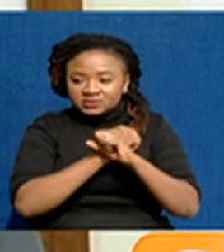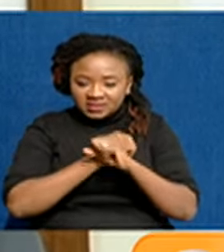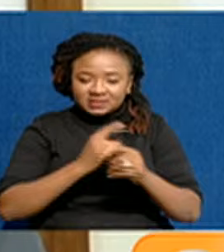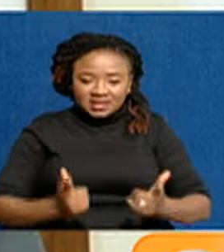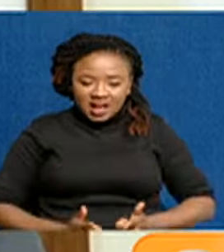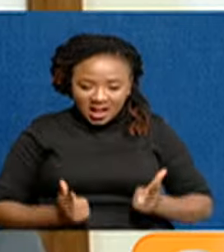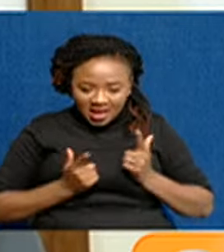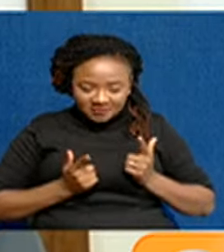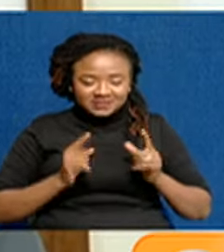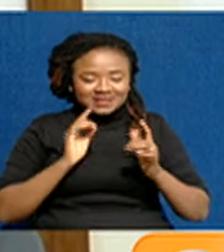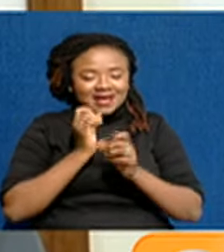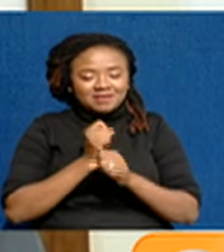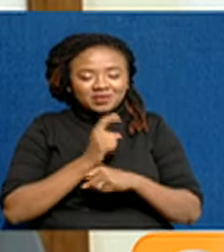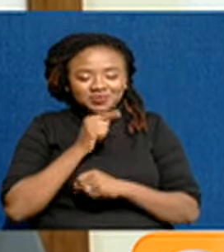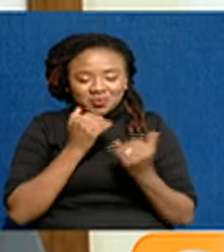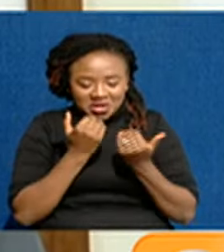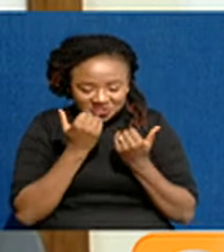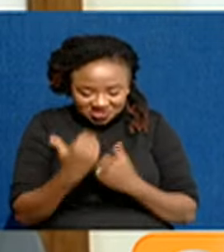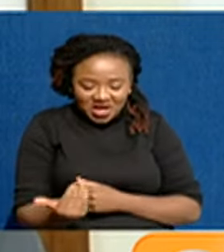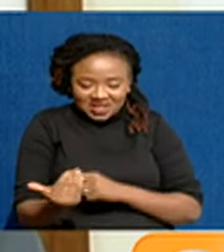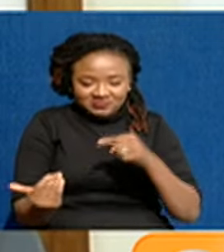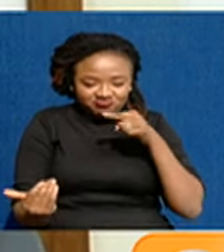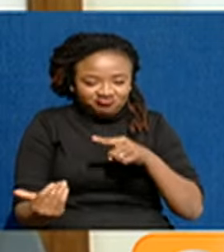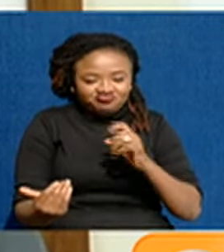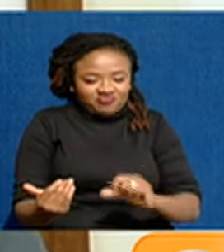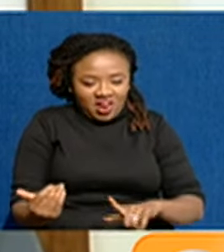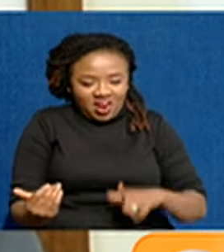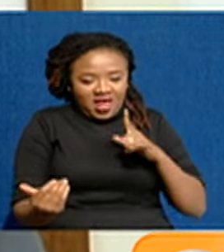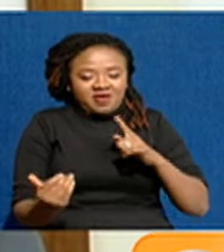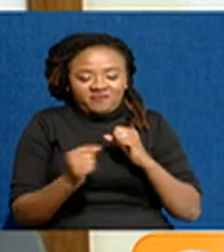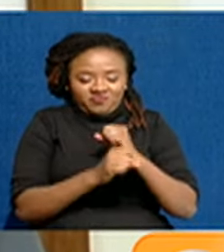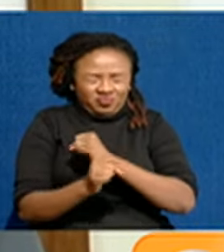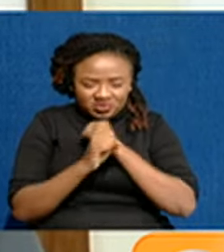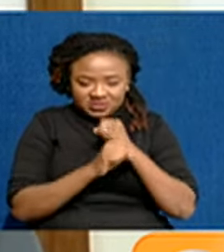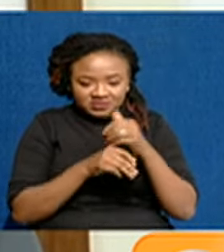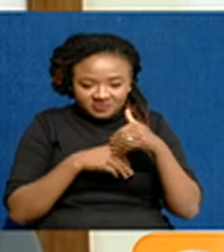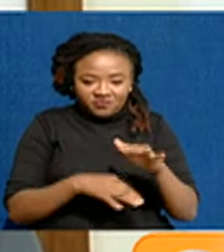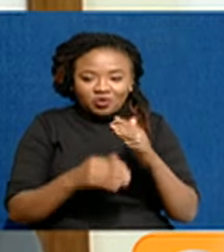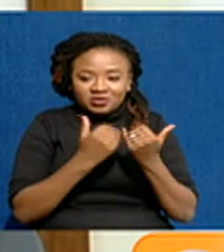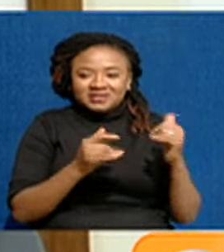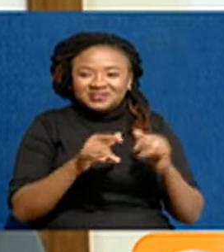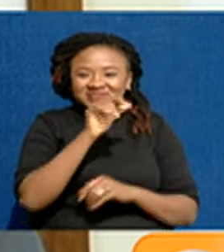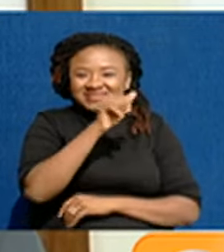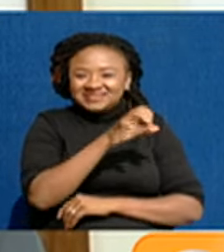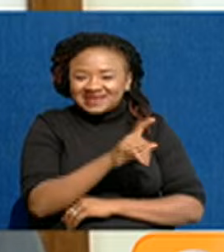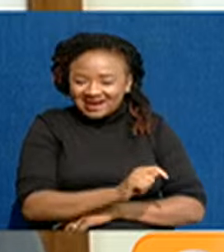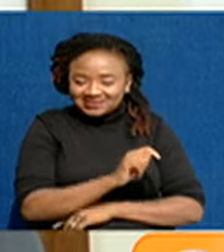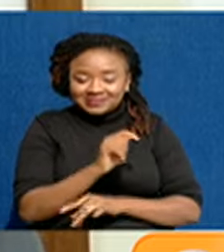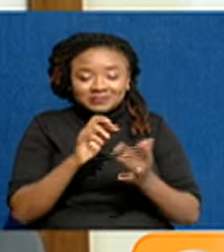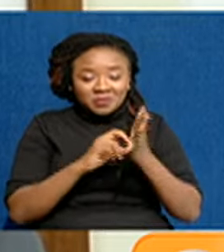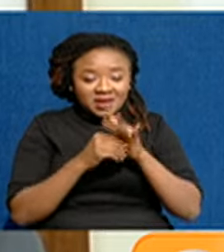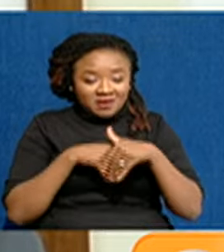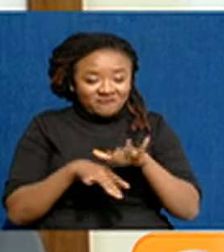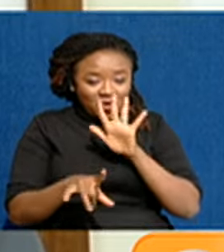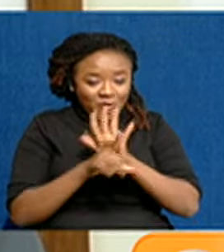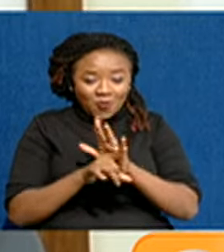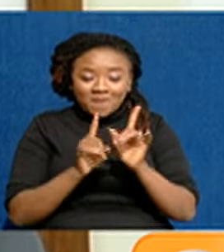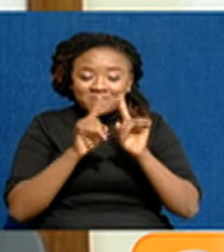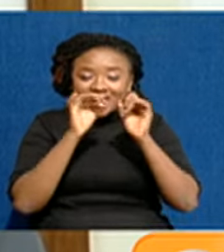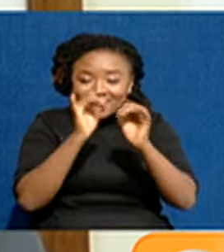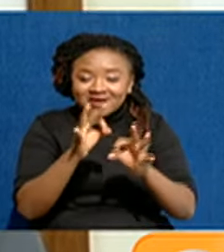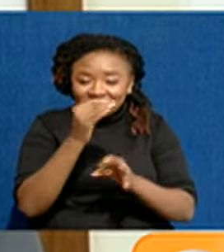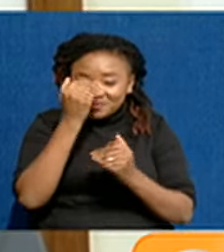ensure the safety in the best interest of the child as per the Children's Act. So it is lawful. Number two, if already students are